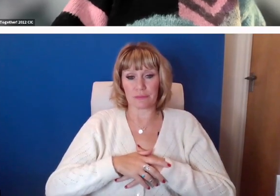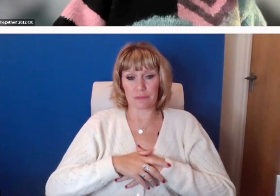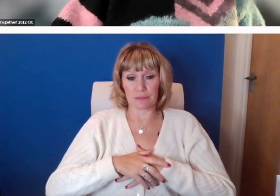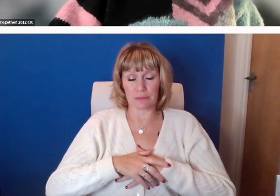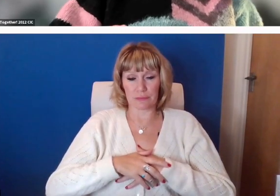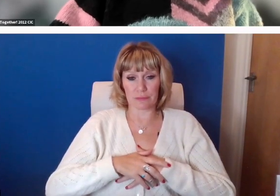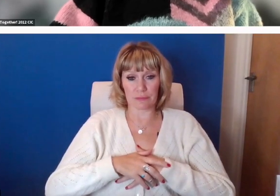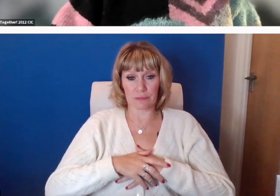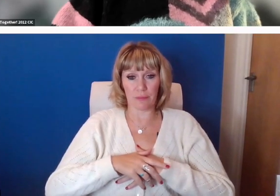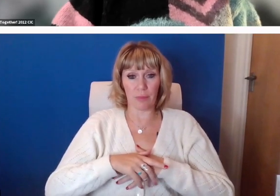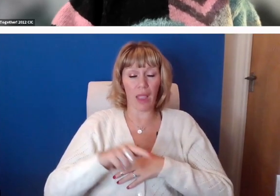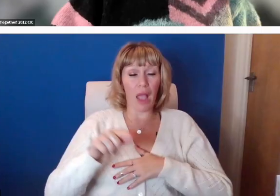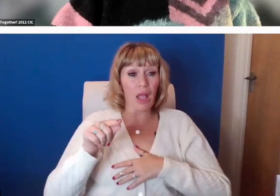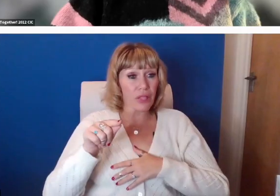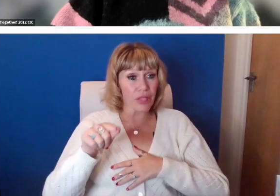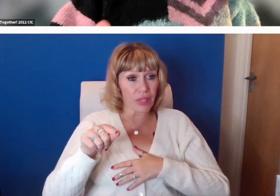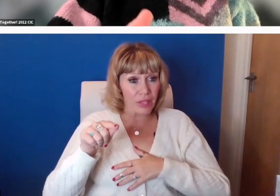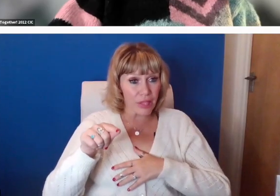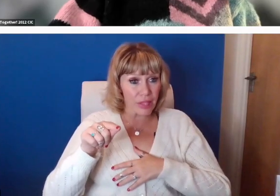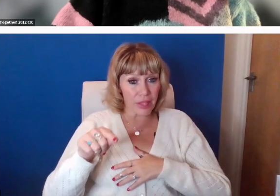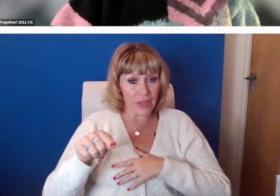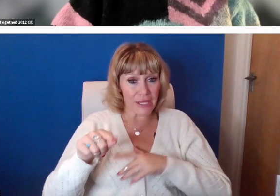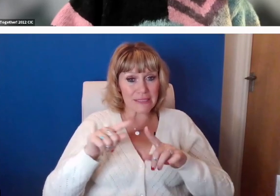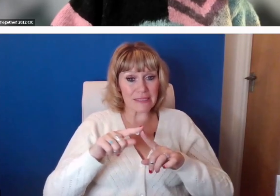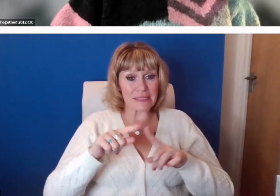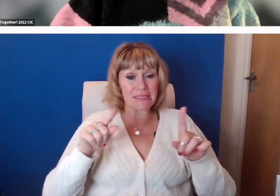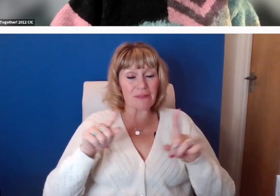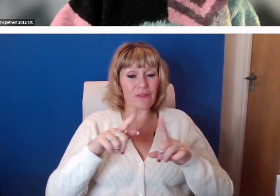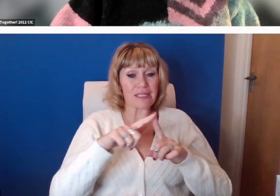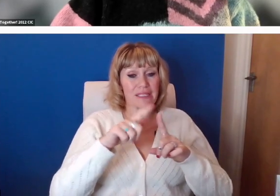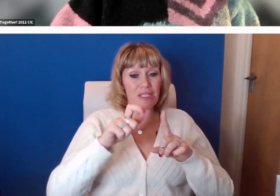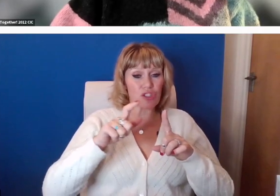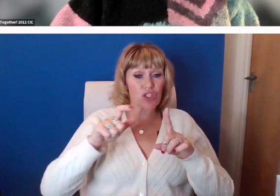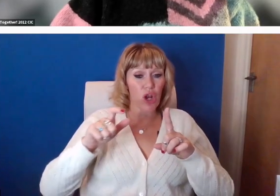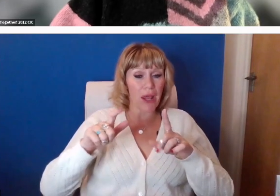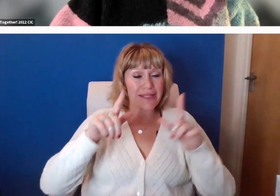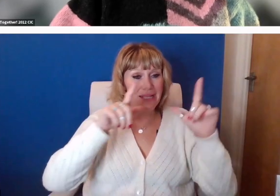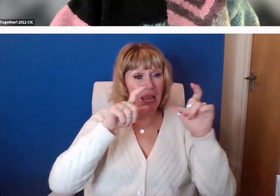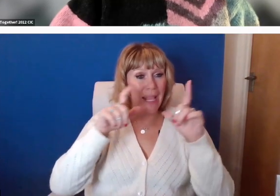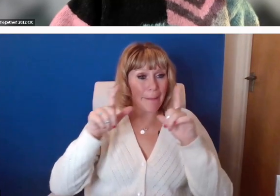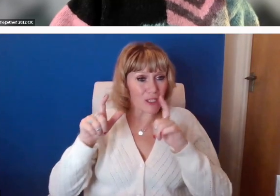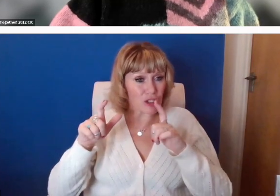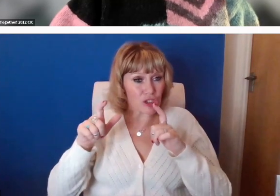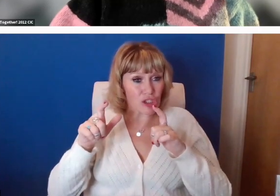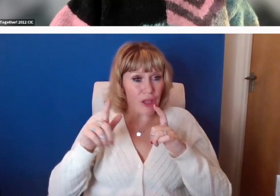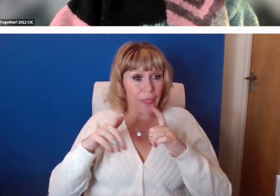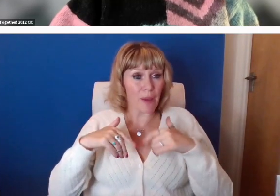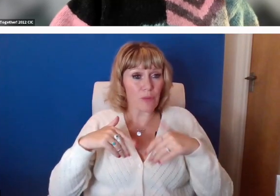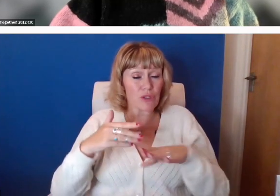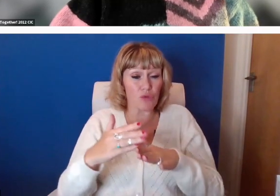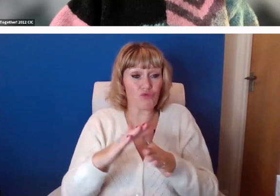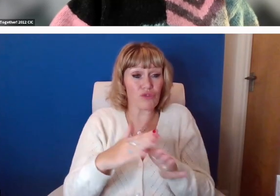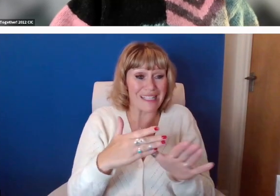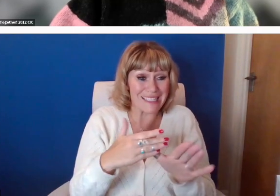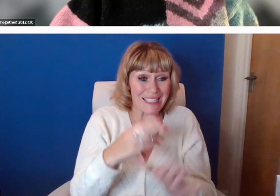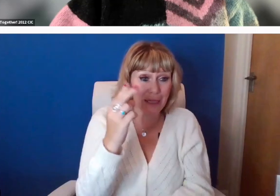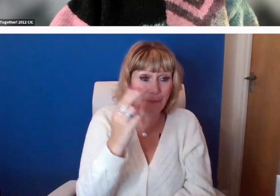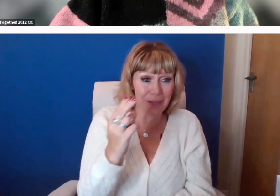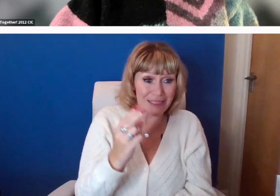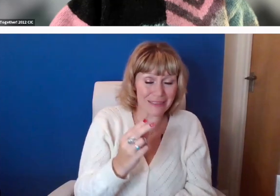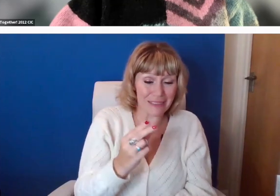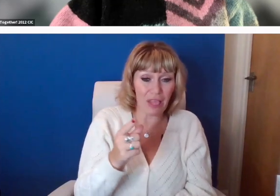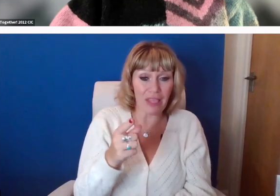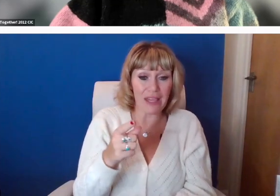And so this is another, if you like, digitization of an image that was originally painted. So this is Anna